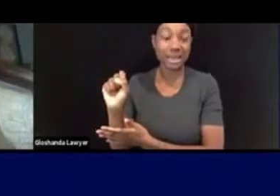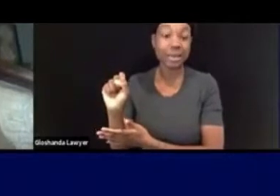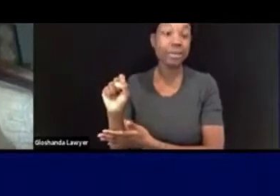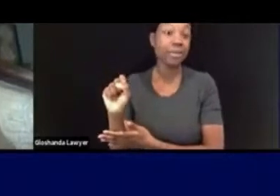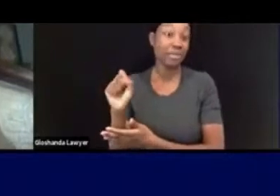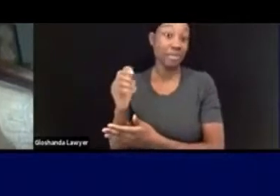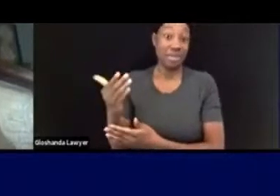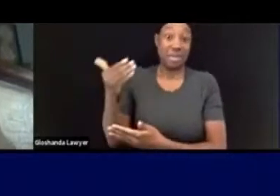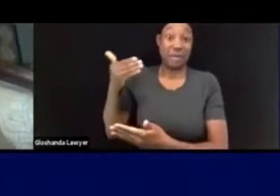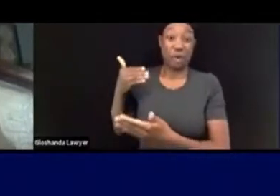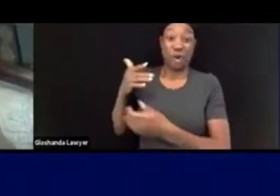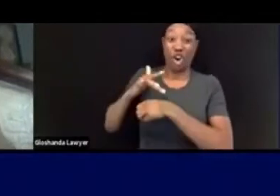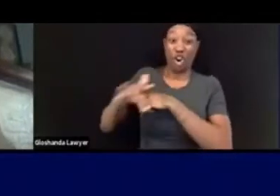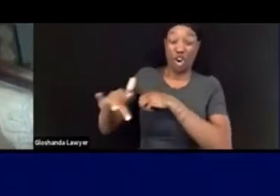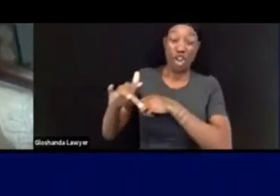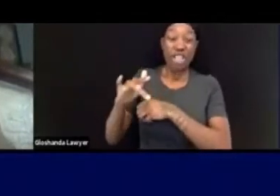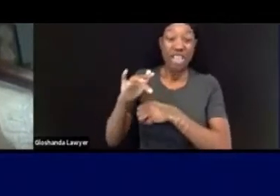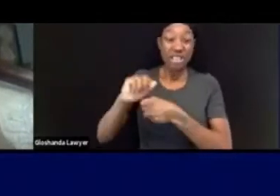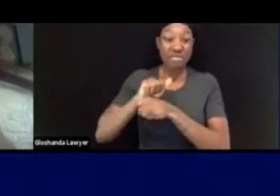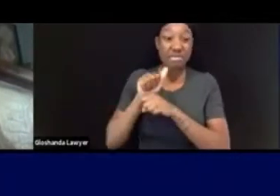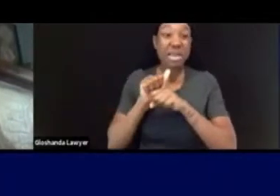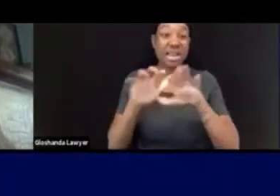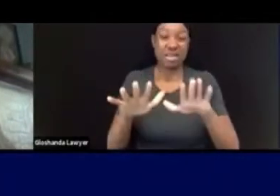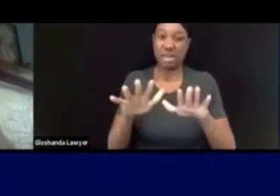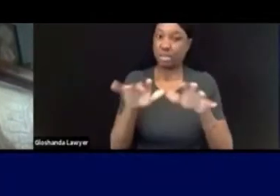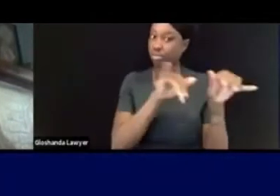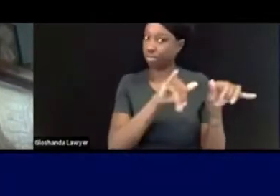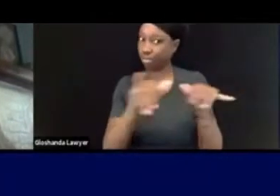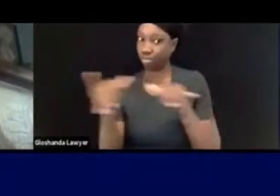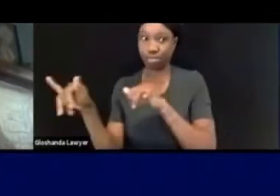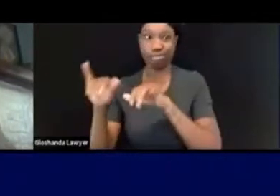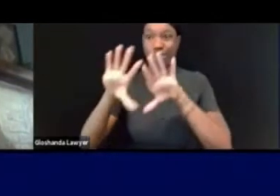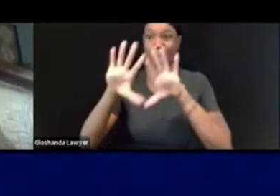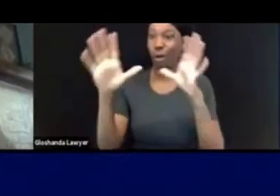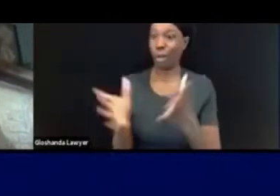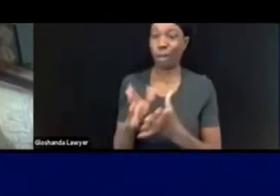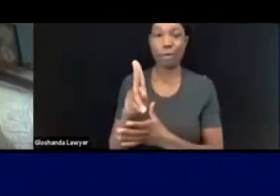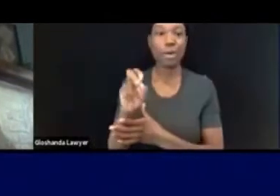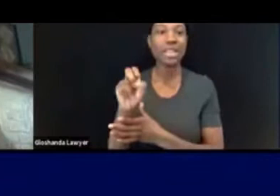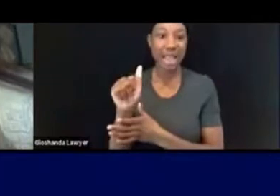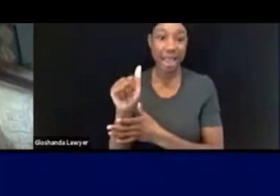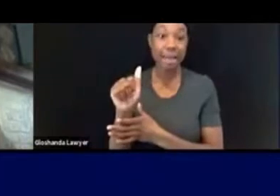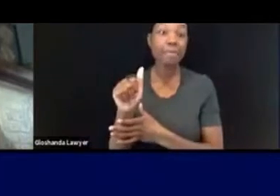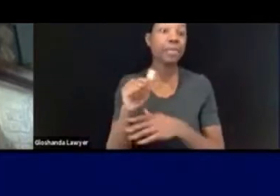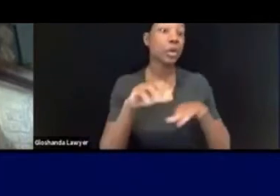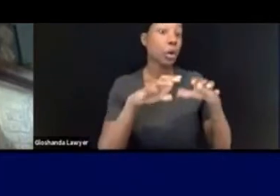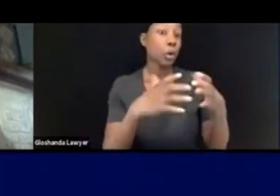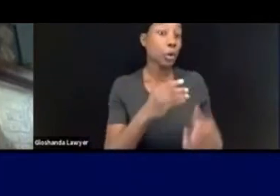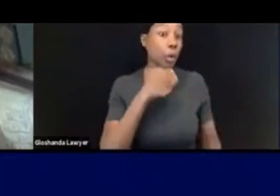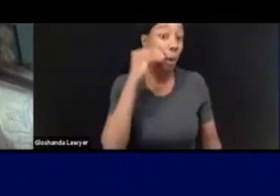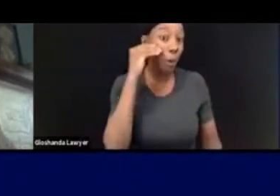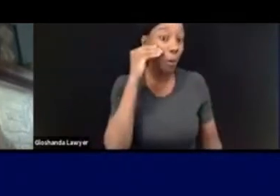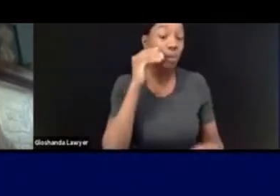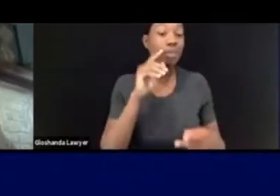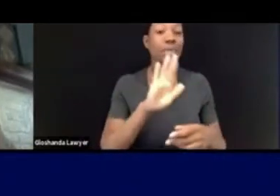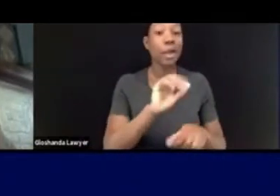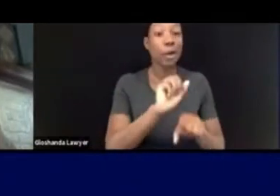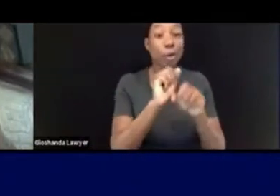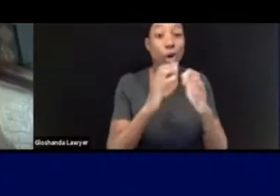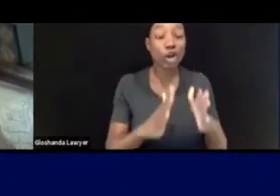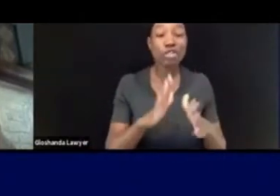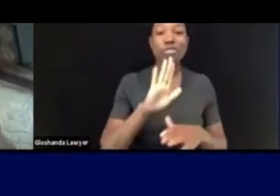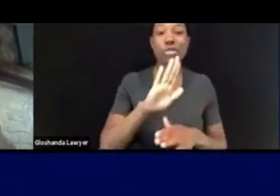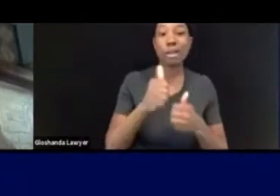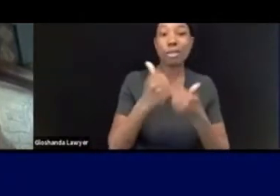this was consistent across US states, these group home workers and providers were scrambling to get